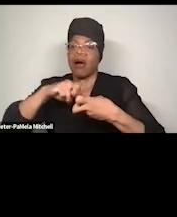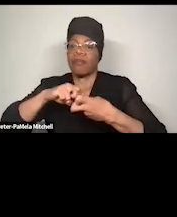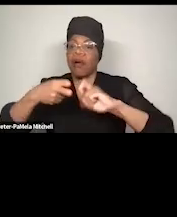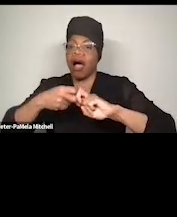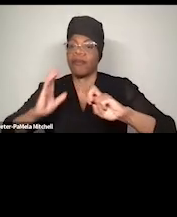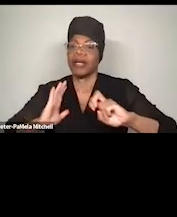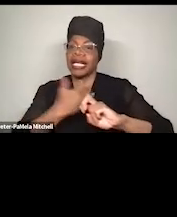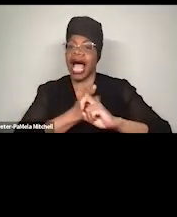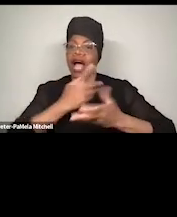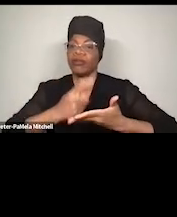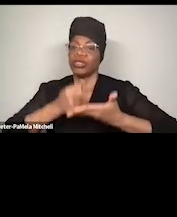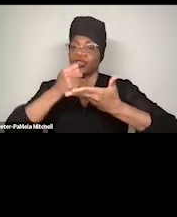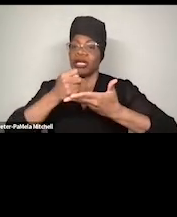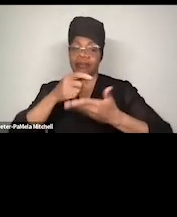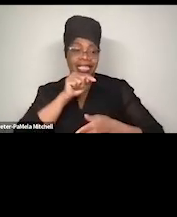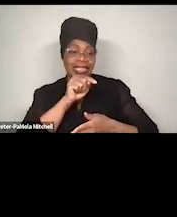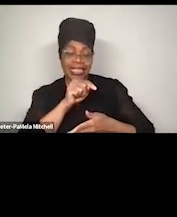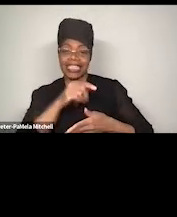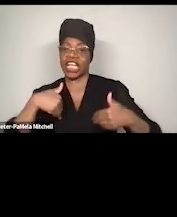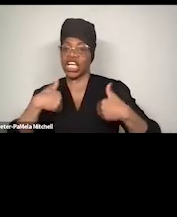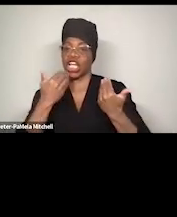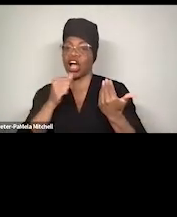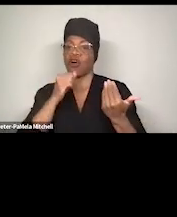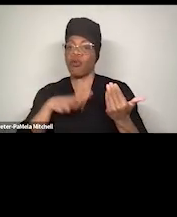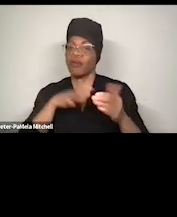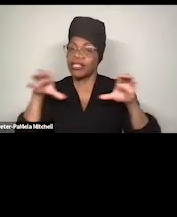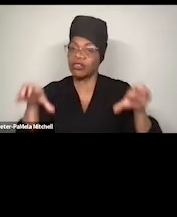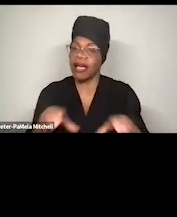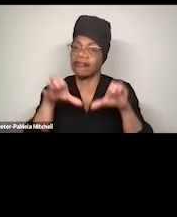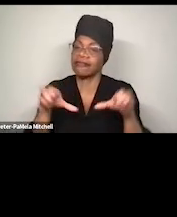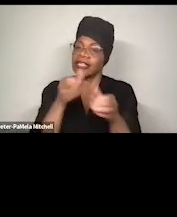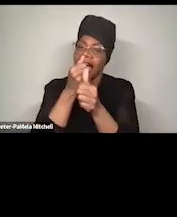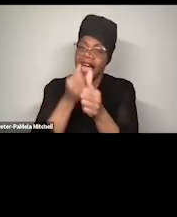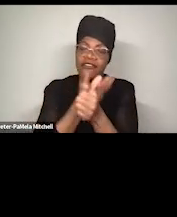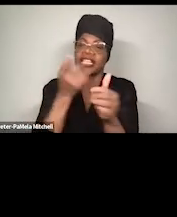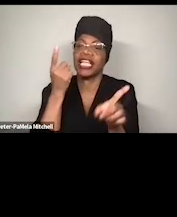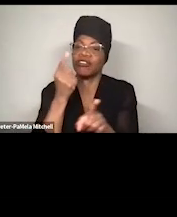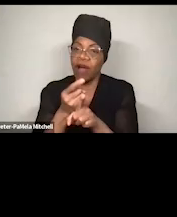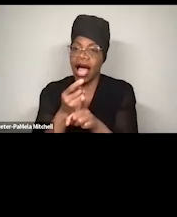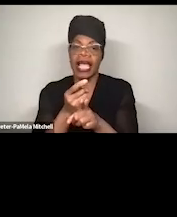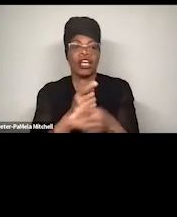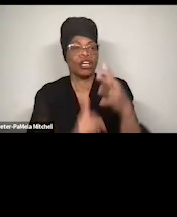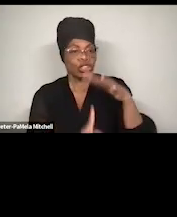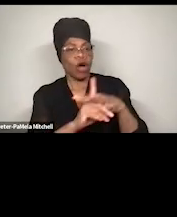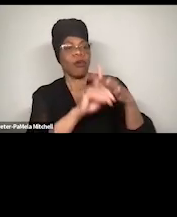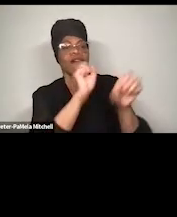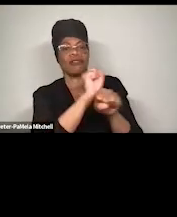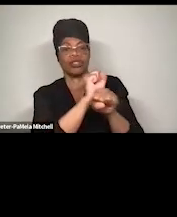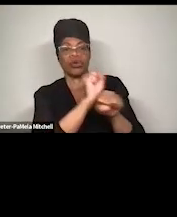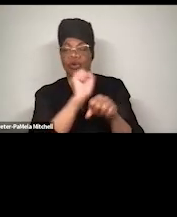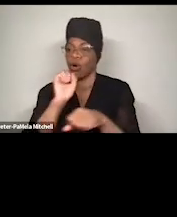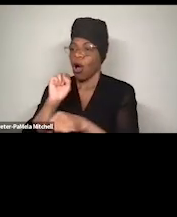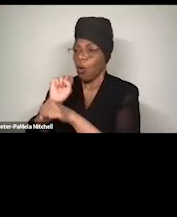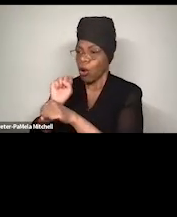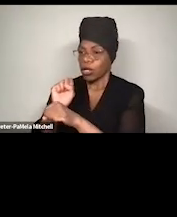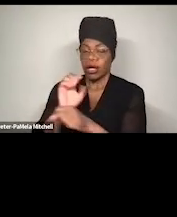is a kid who's doing everything right in school, working 2 jobs, showing up for therapy. She's not able